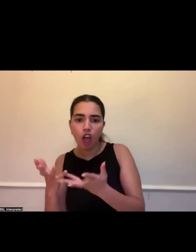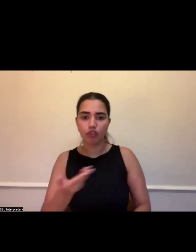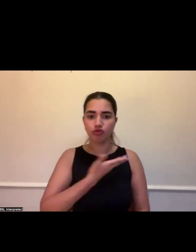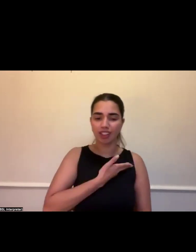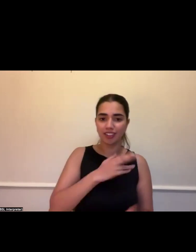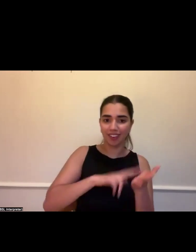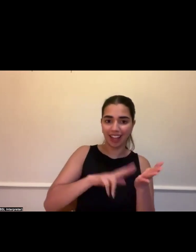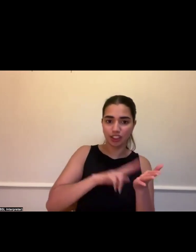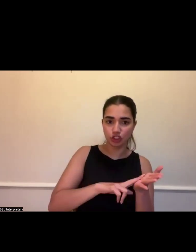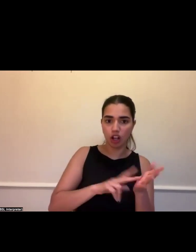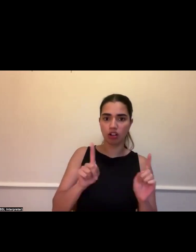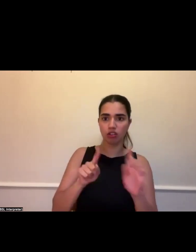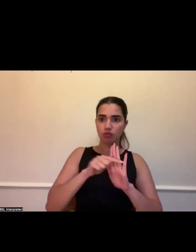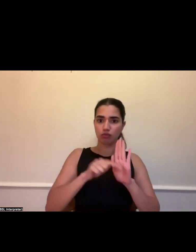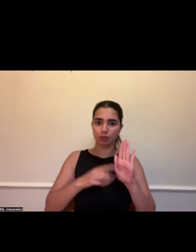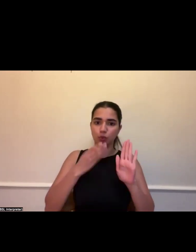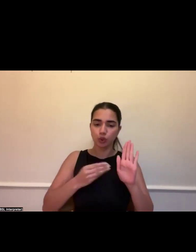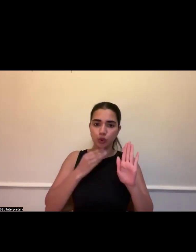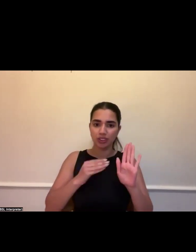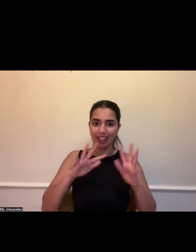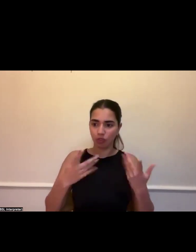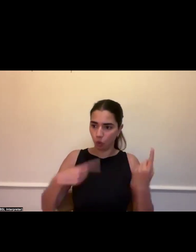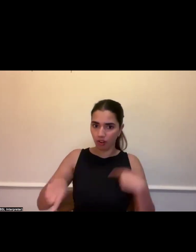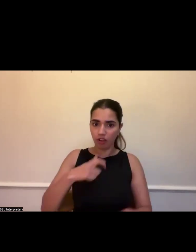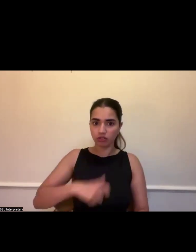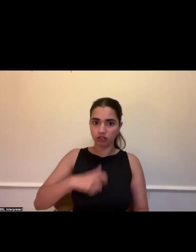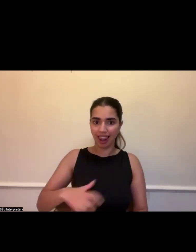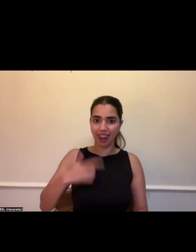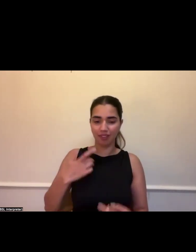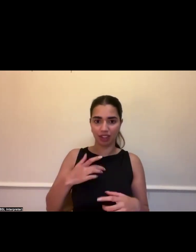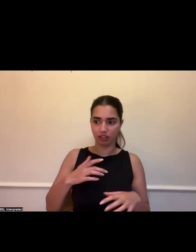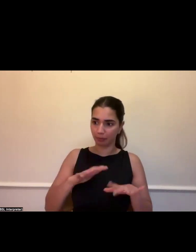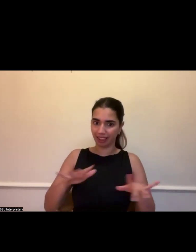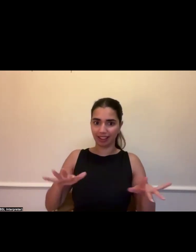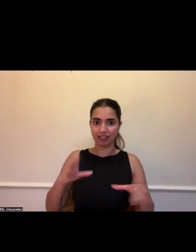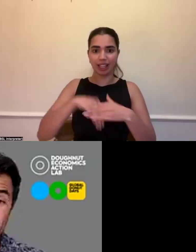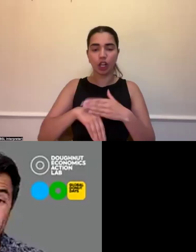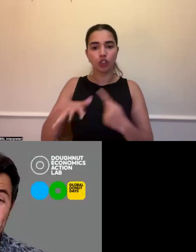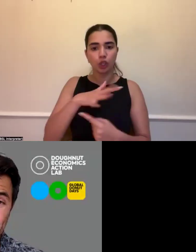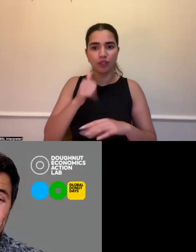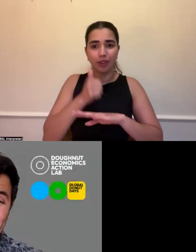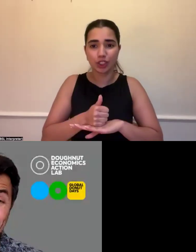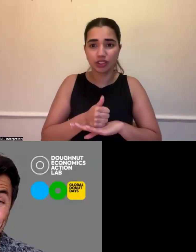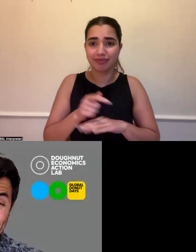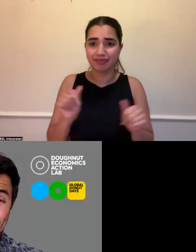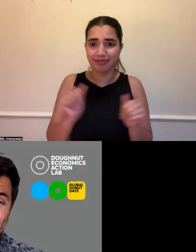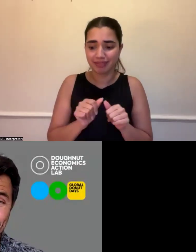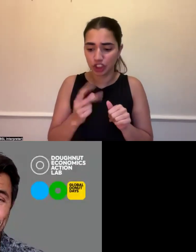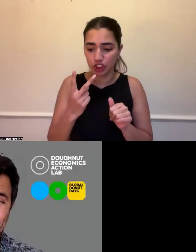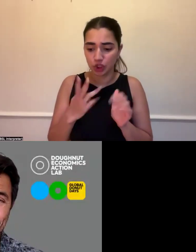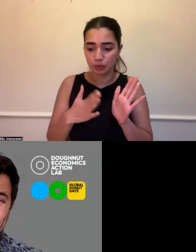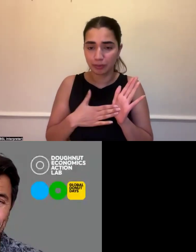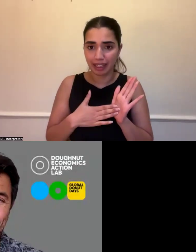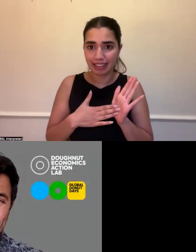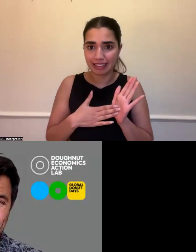could we turn to if we find ourselves all living beings in the social foundation? We have 2 minutes, which I believe then means we